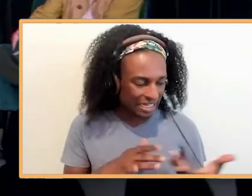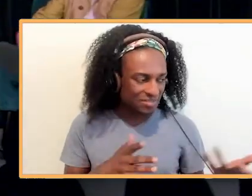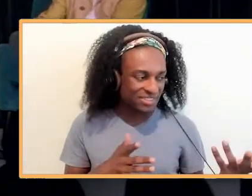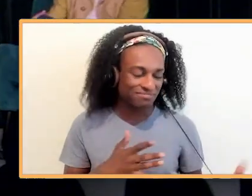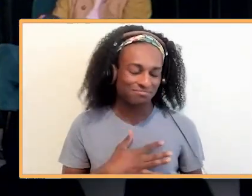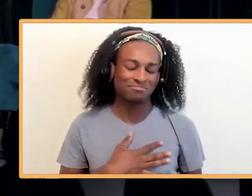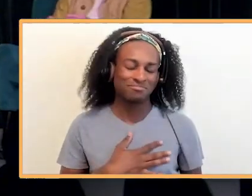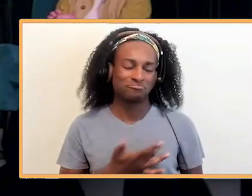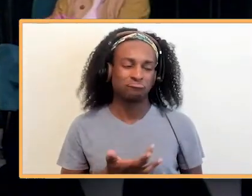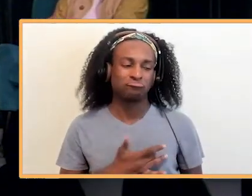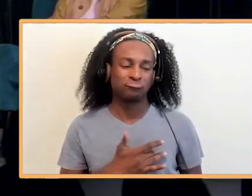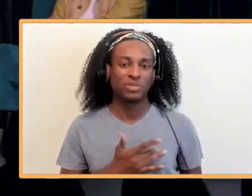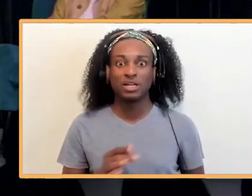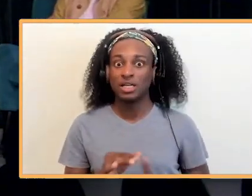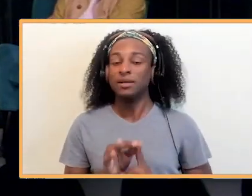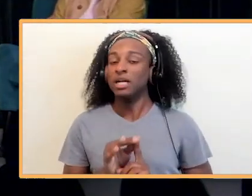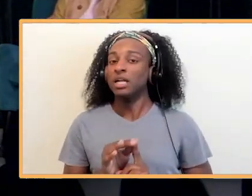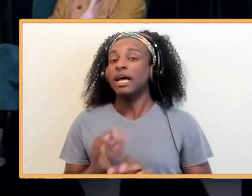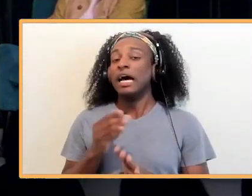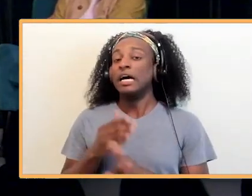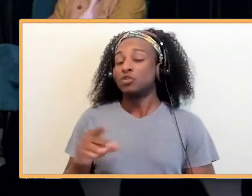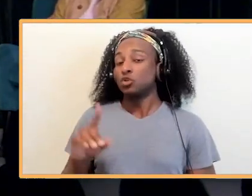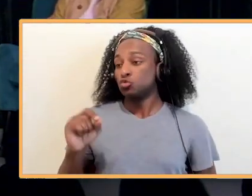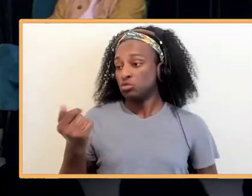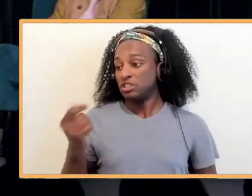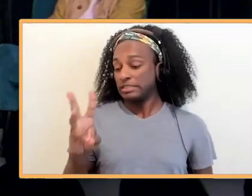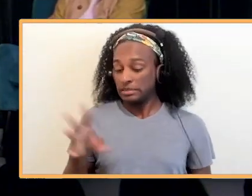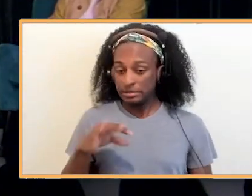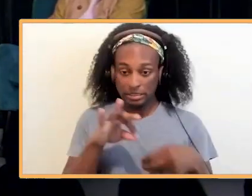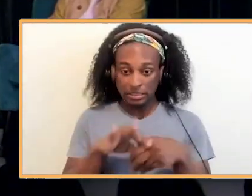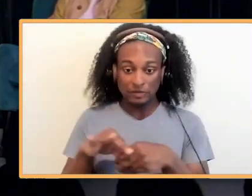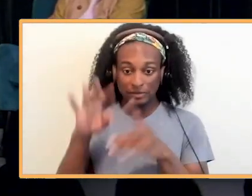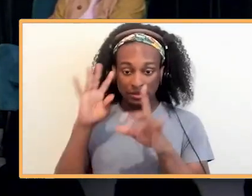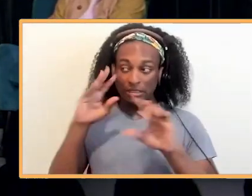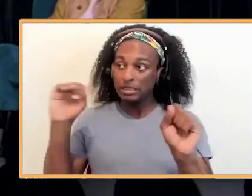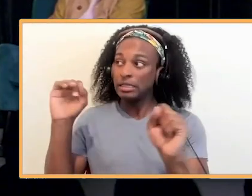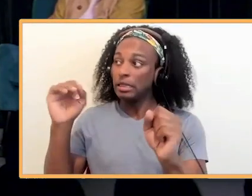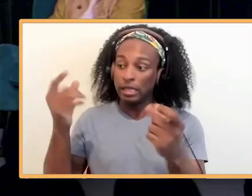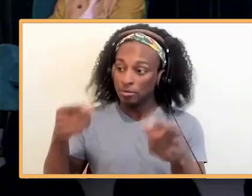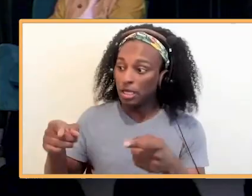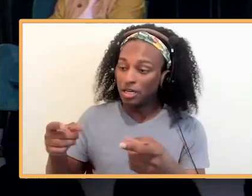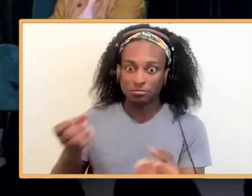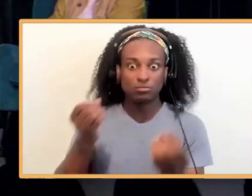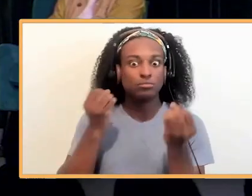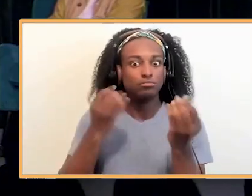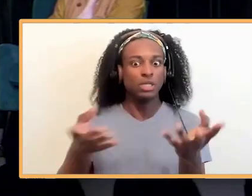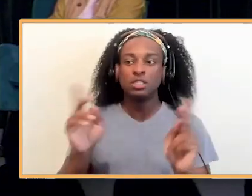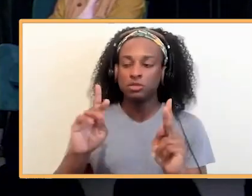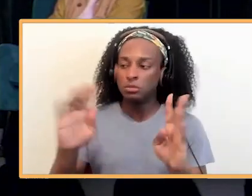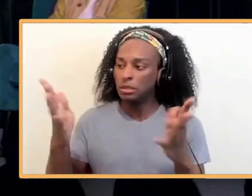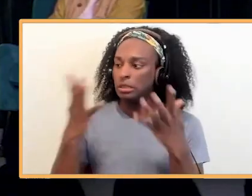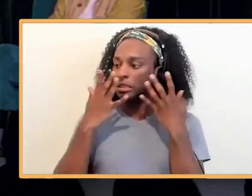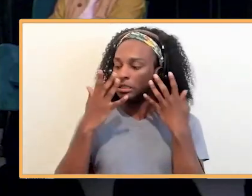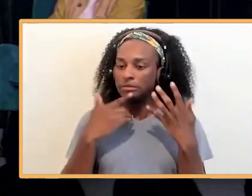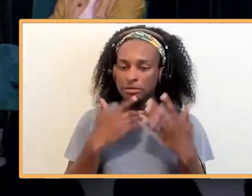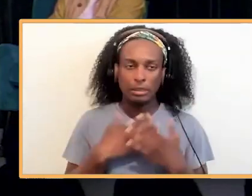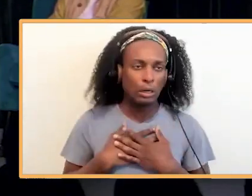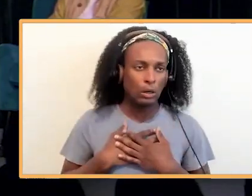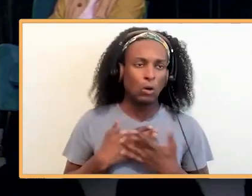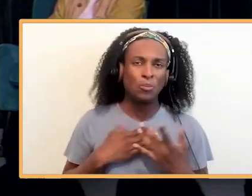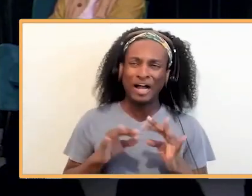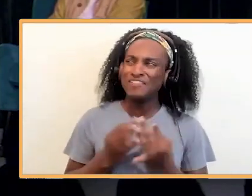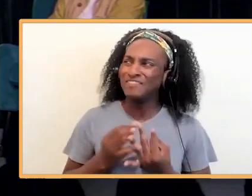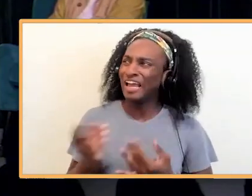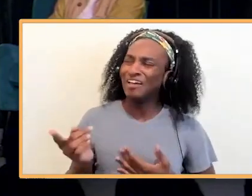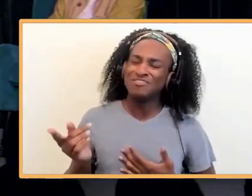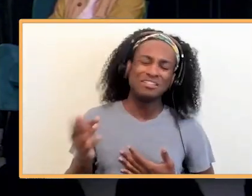the 2016 elections, there were a lot of people who came up to me and just said, like, I can't believe my family. I'm so upset. But